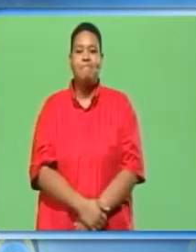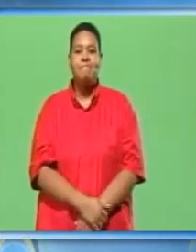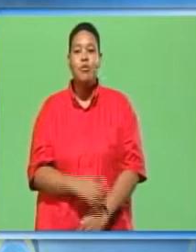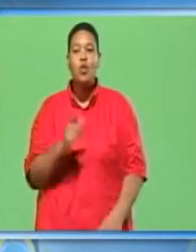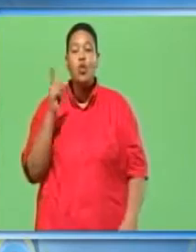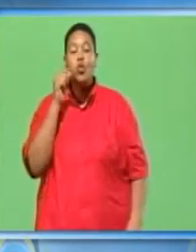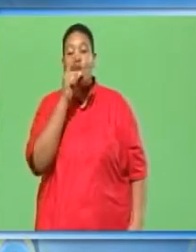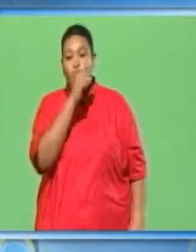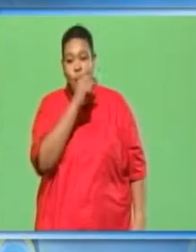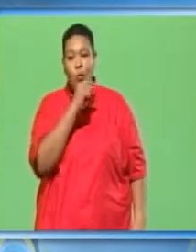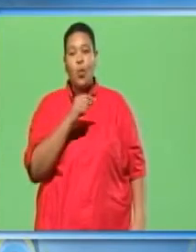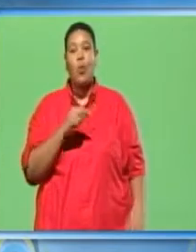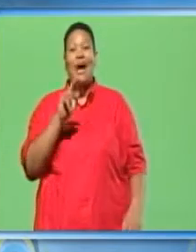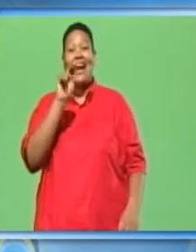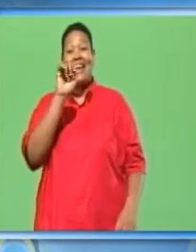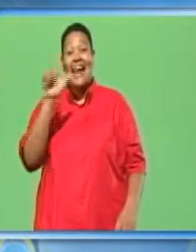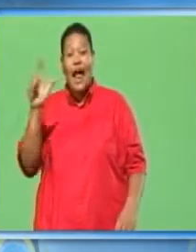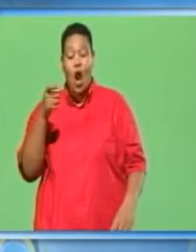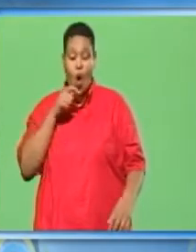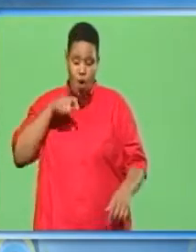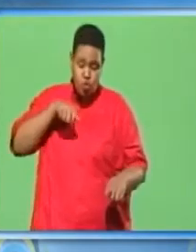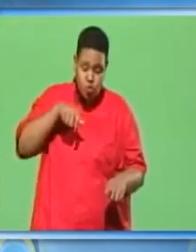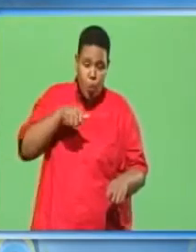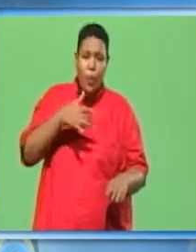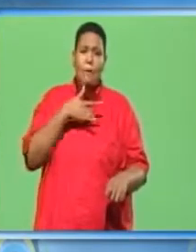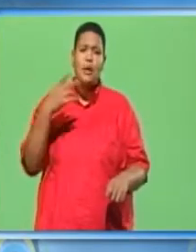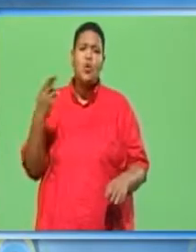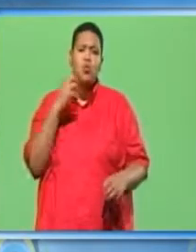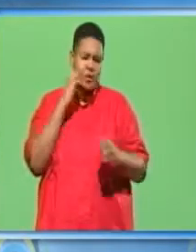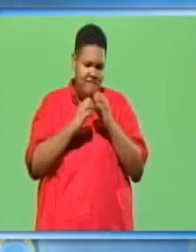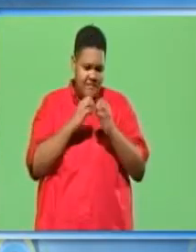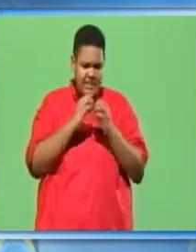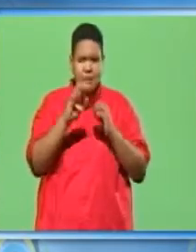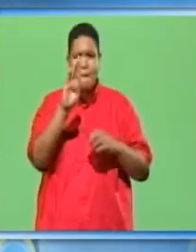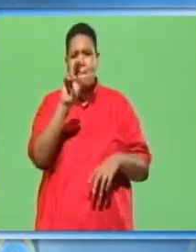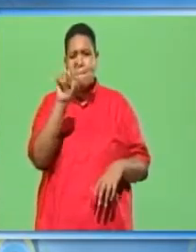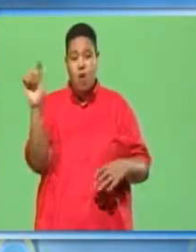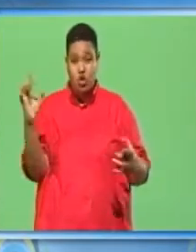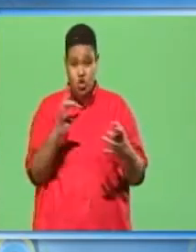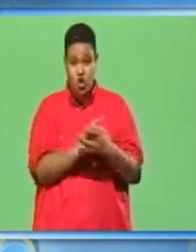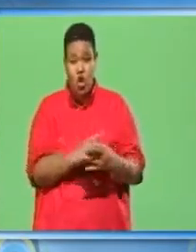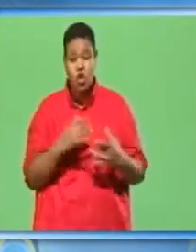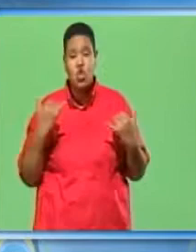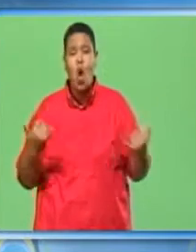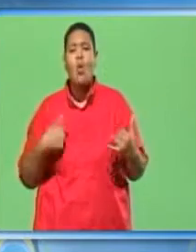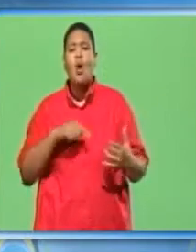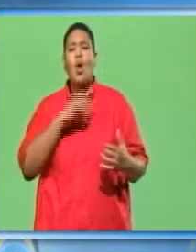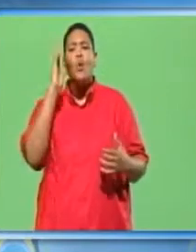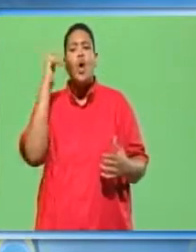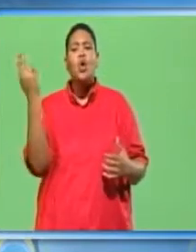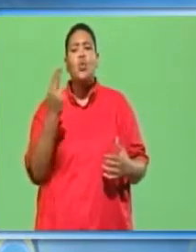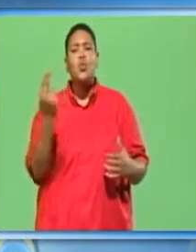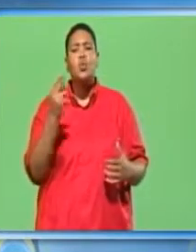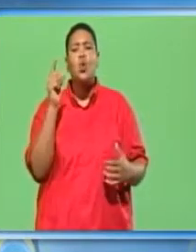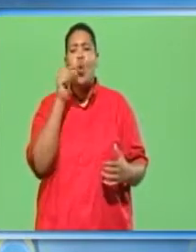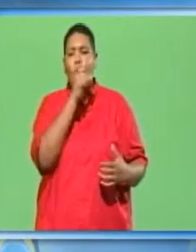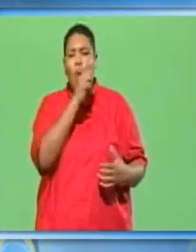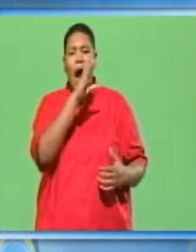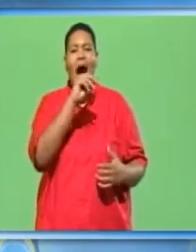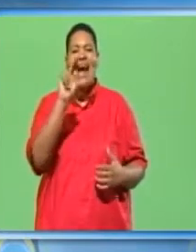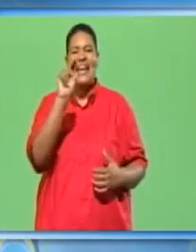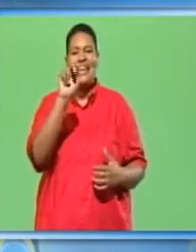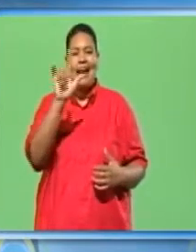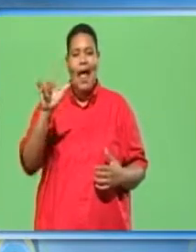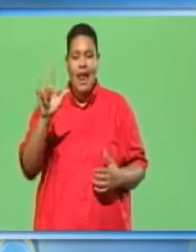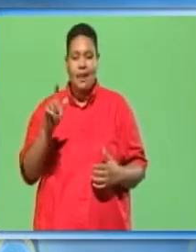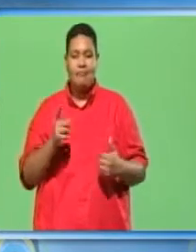Glue, nails, or screws are used to fix butt joints. In this case, we are going to use glue and nails.